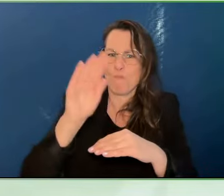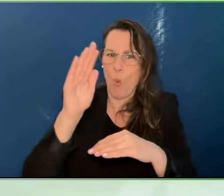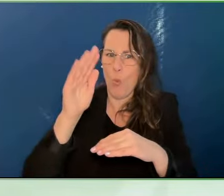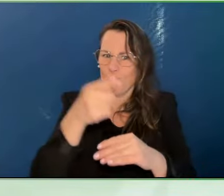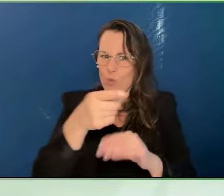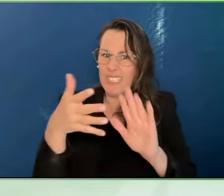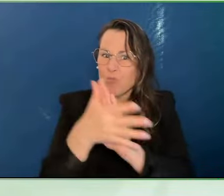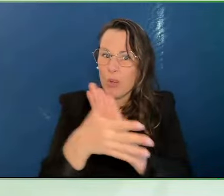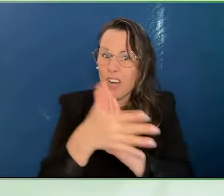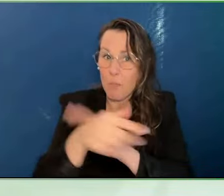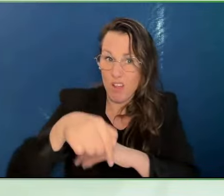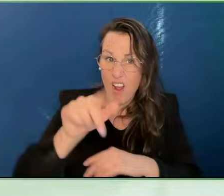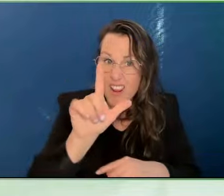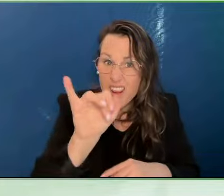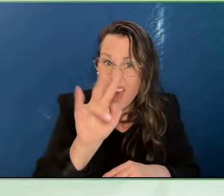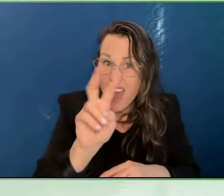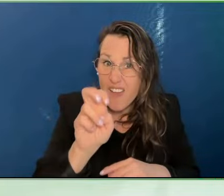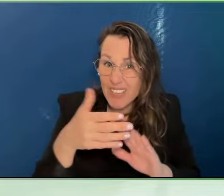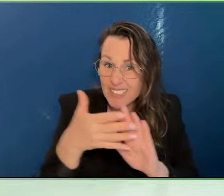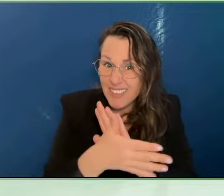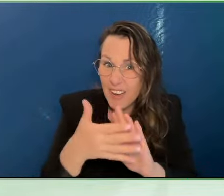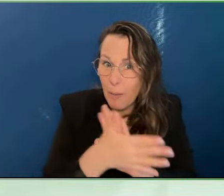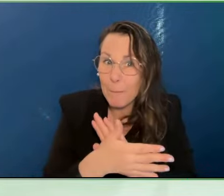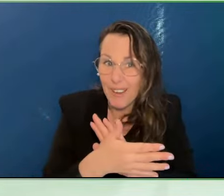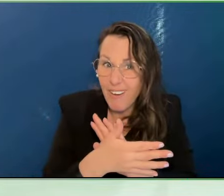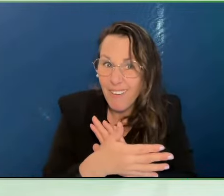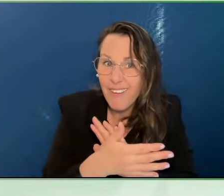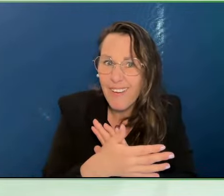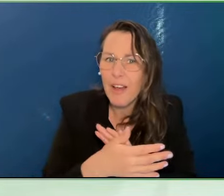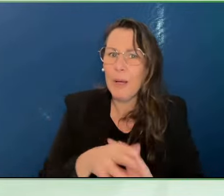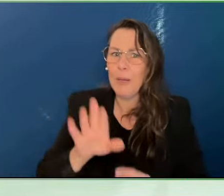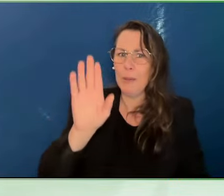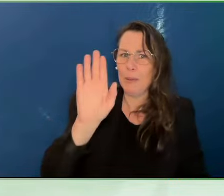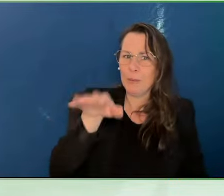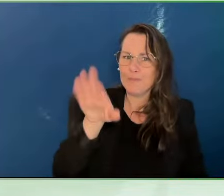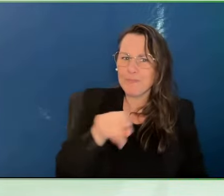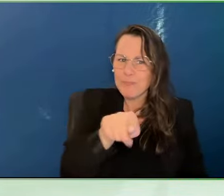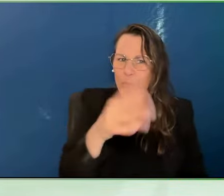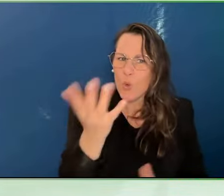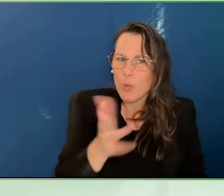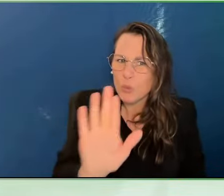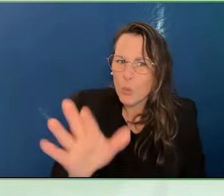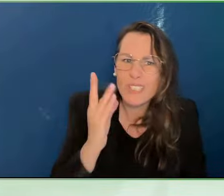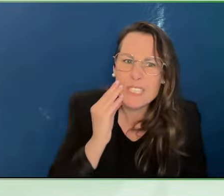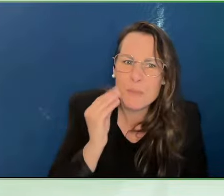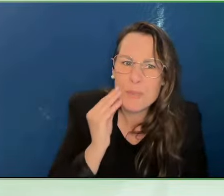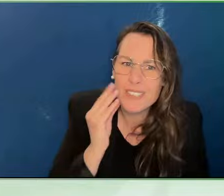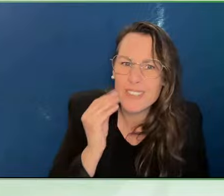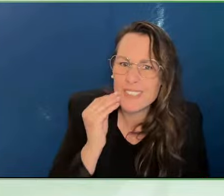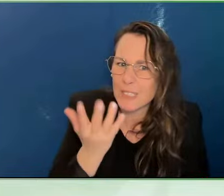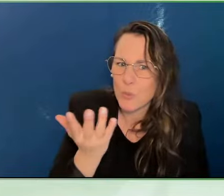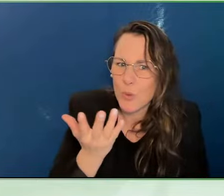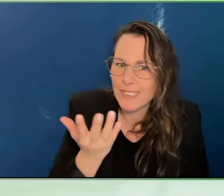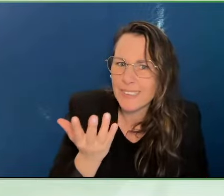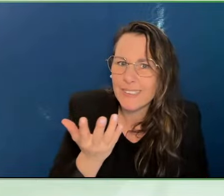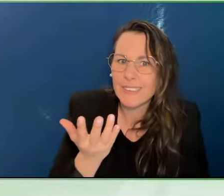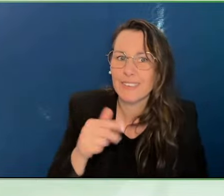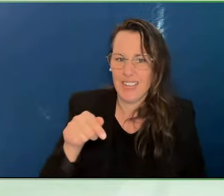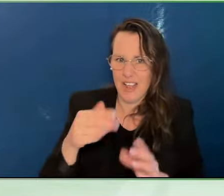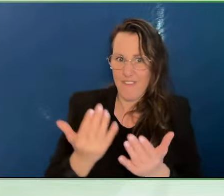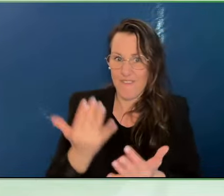there's connection issues. There's a lot of things that come with live streaming. But when you see live streaming, there's an